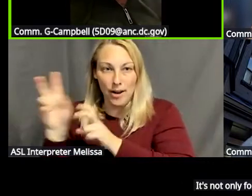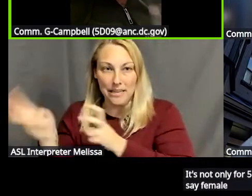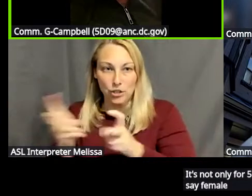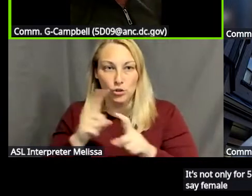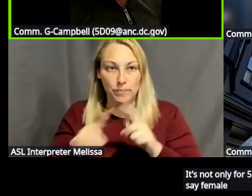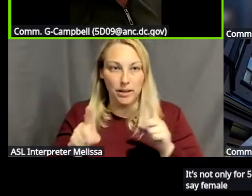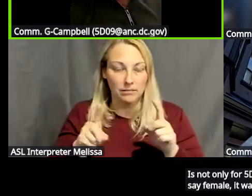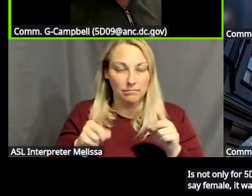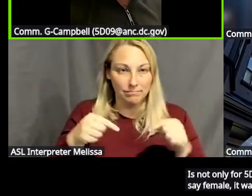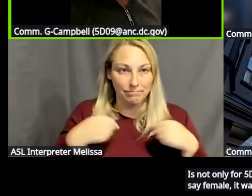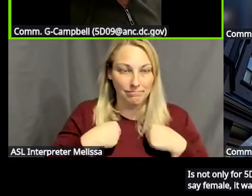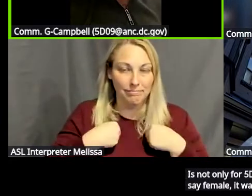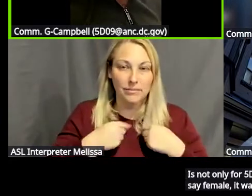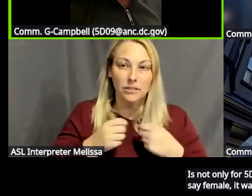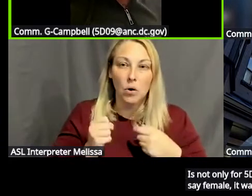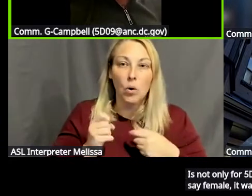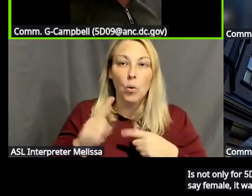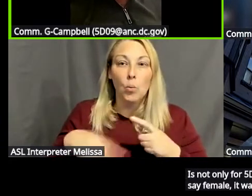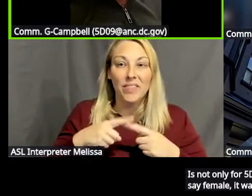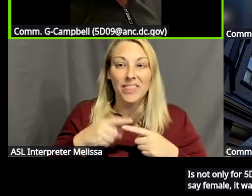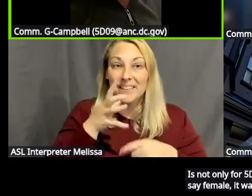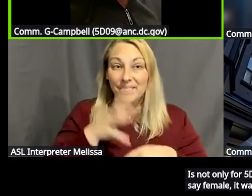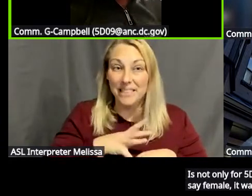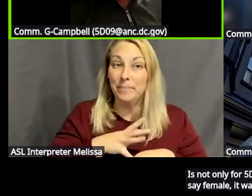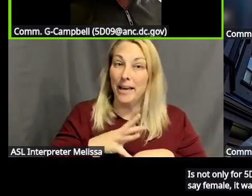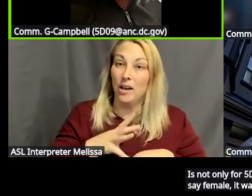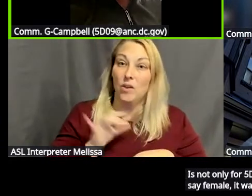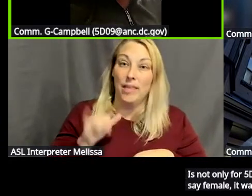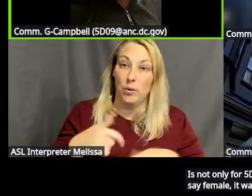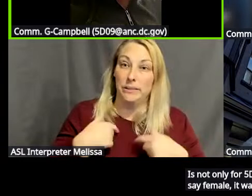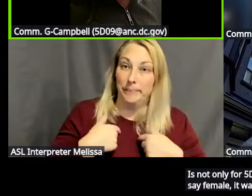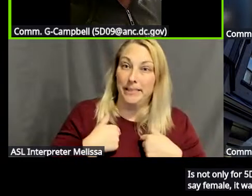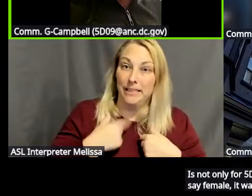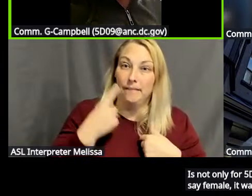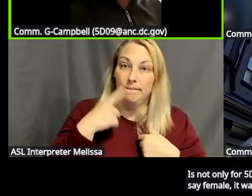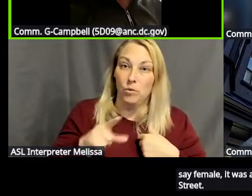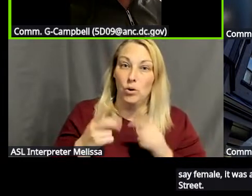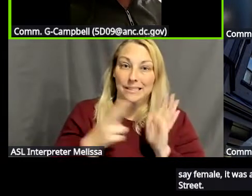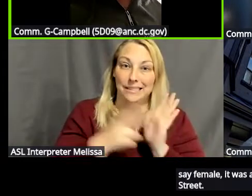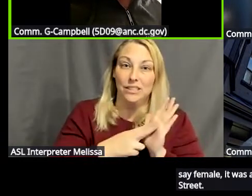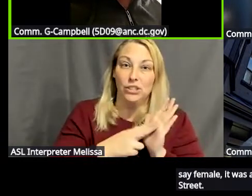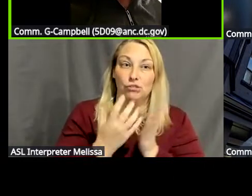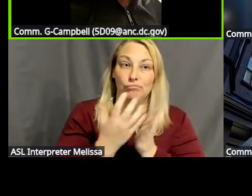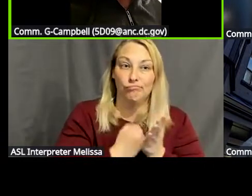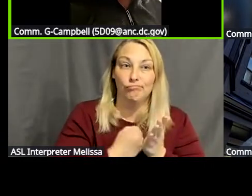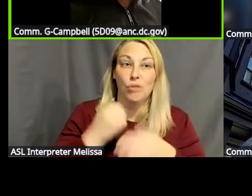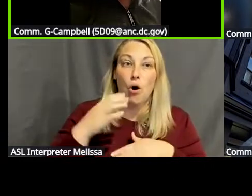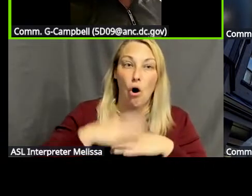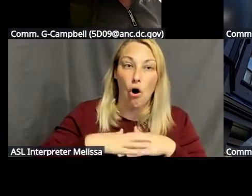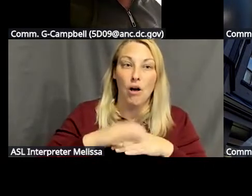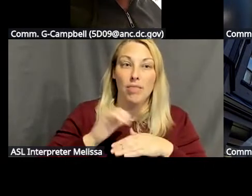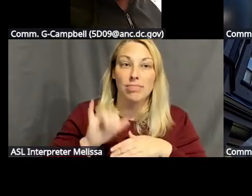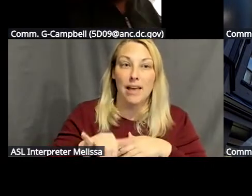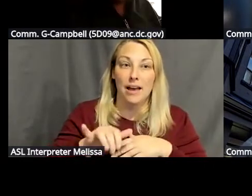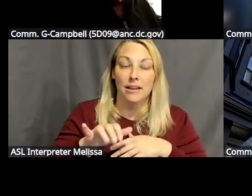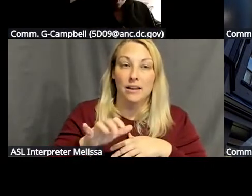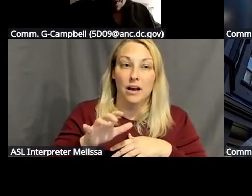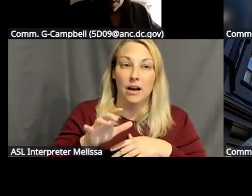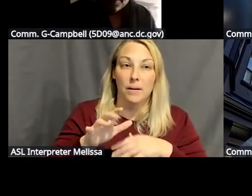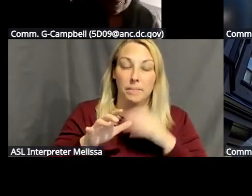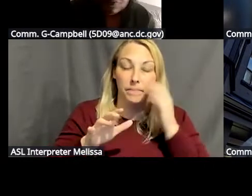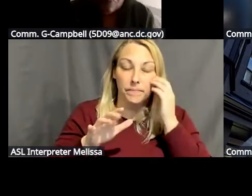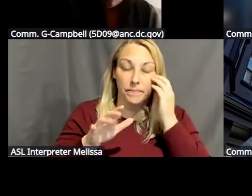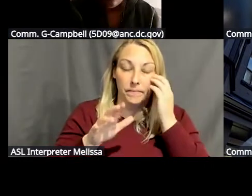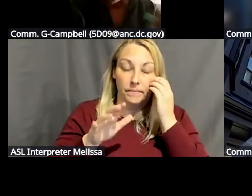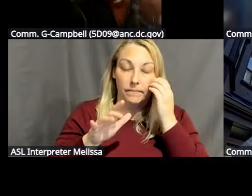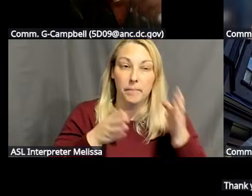me getting signatures for the speed bumps on 19th Street. So I had to let them know who I was. Just for a moment, thank you for letting me know.